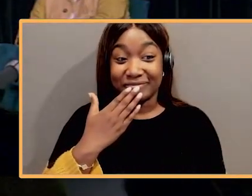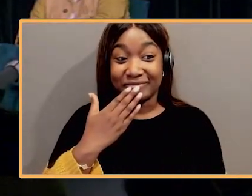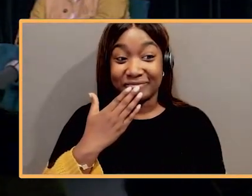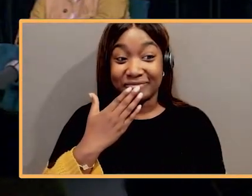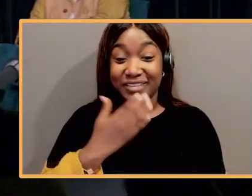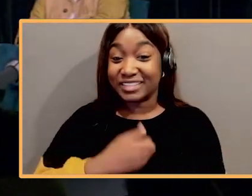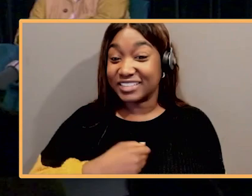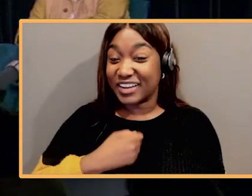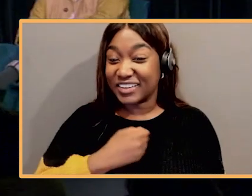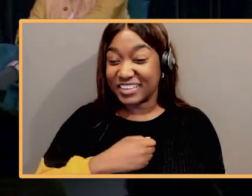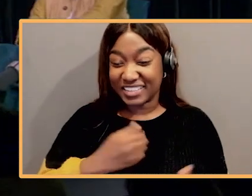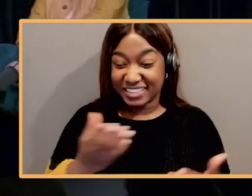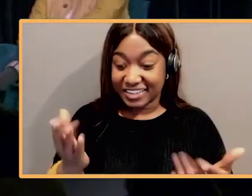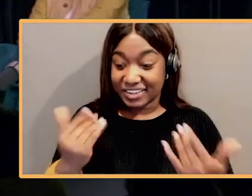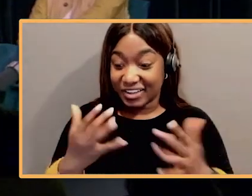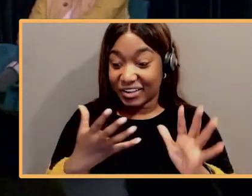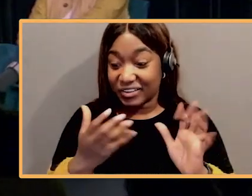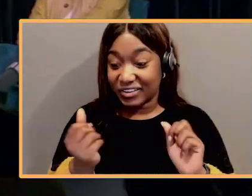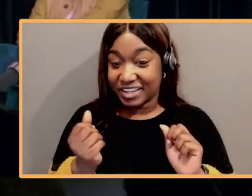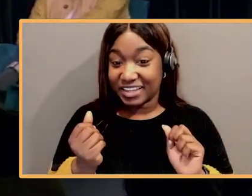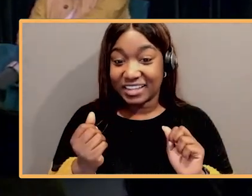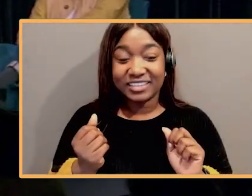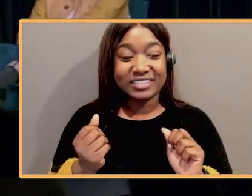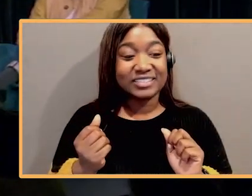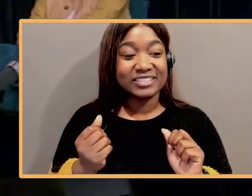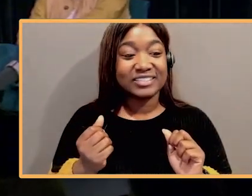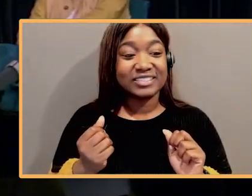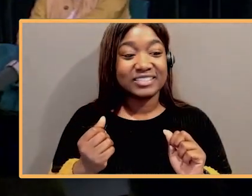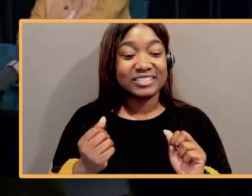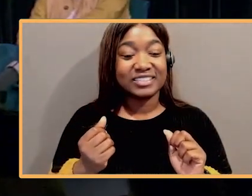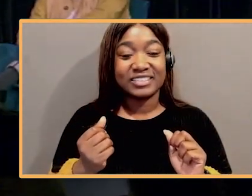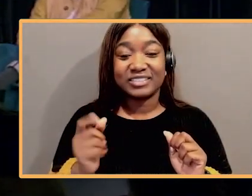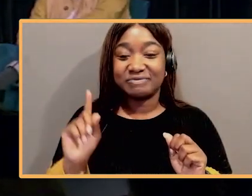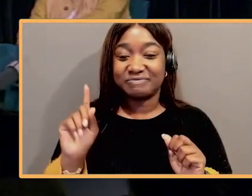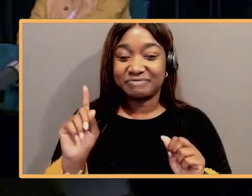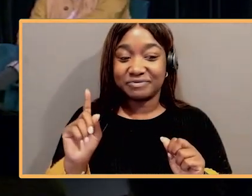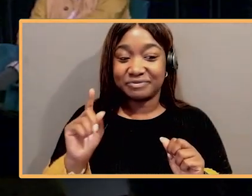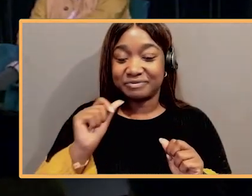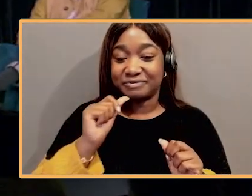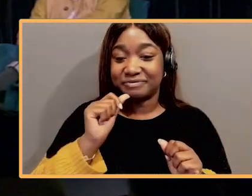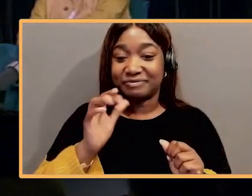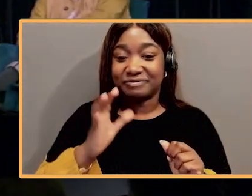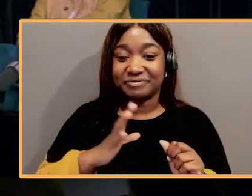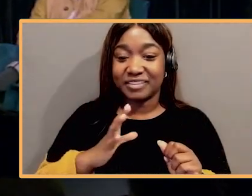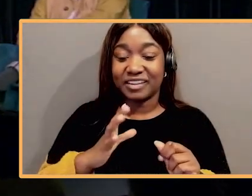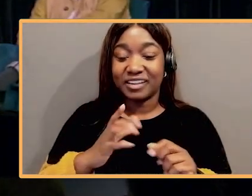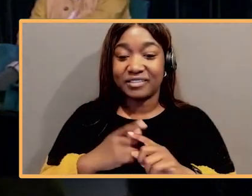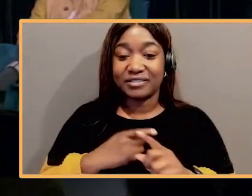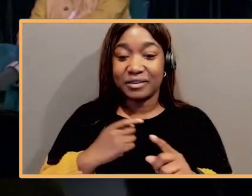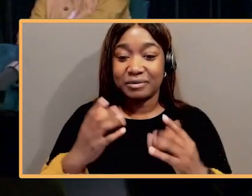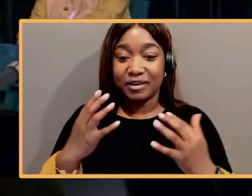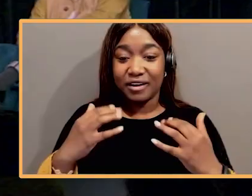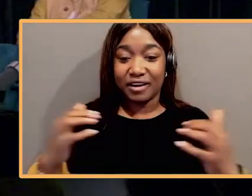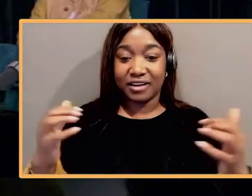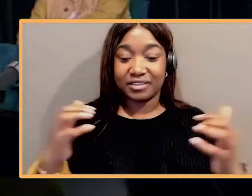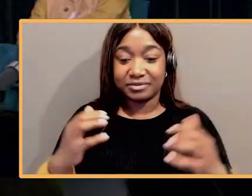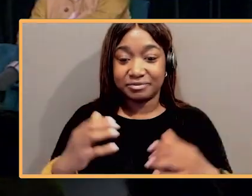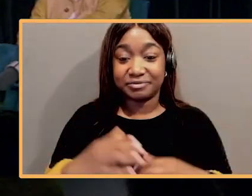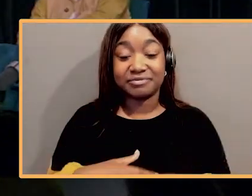Sorry. Make it quick. We'll make it quick. I was going to ask a question, I guess, and I appreciate this a